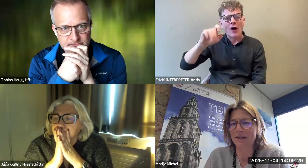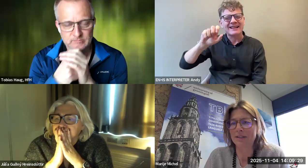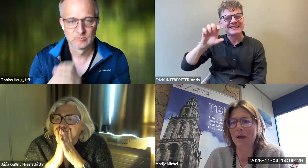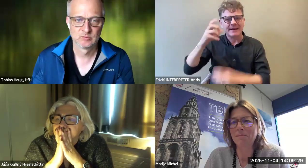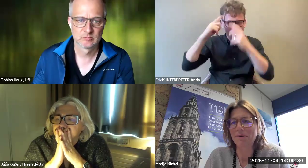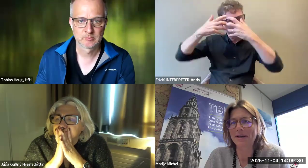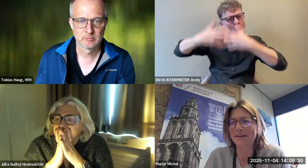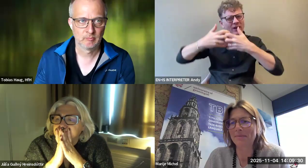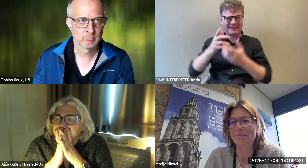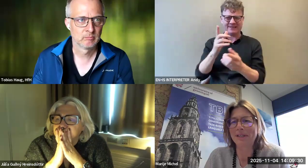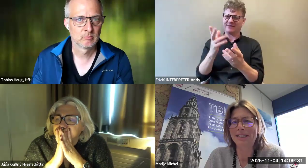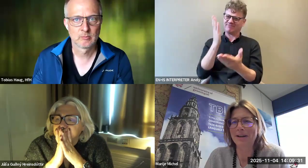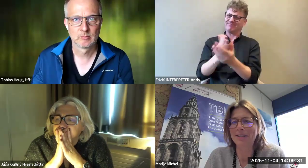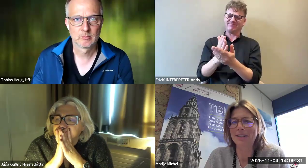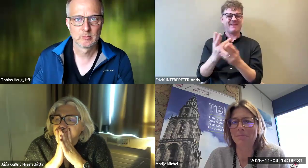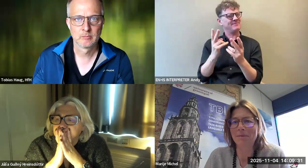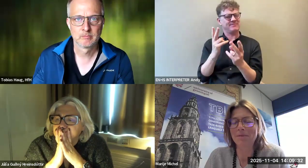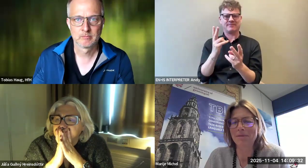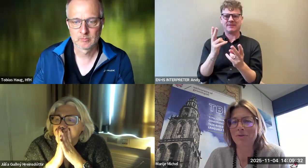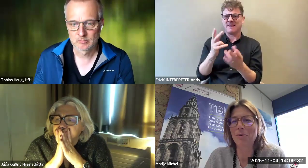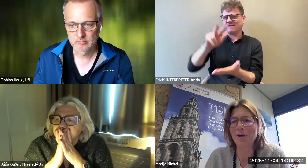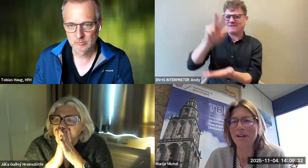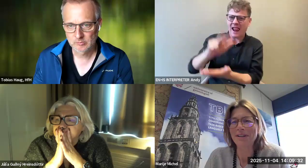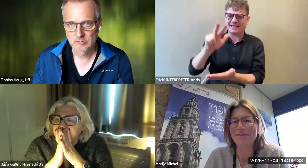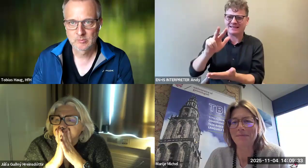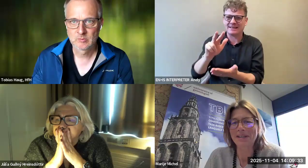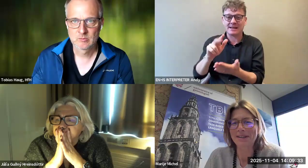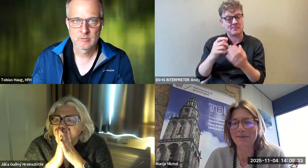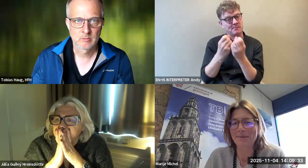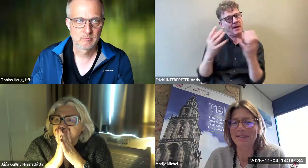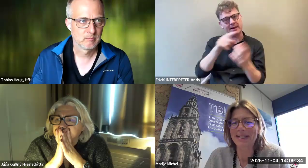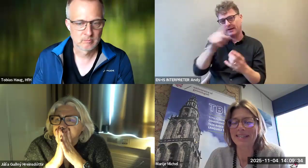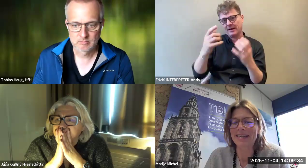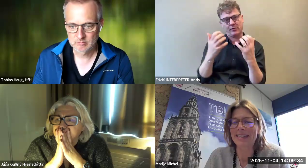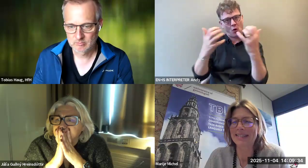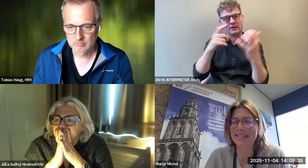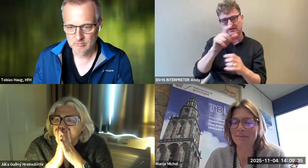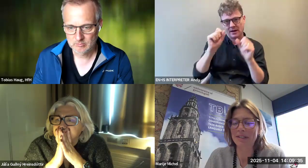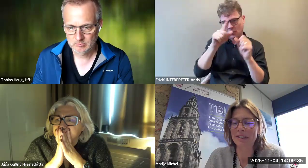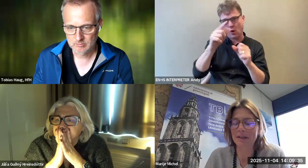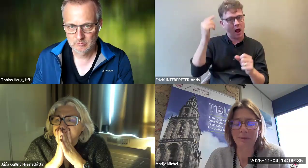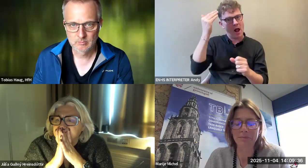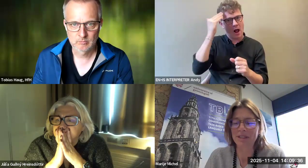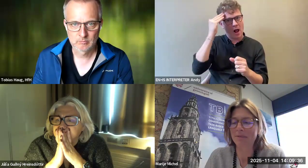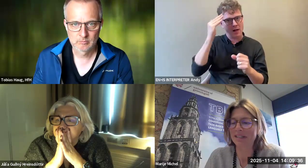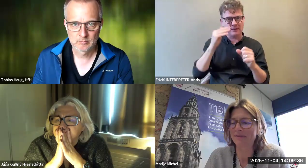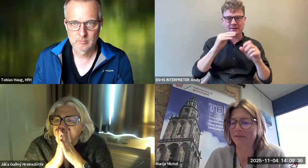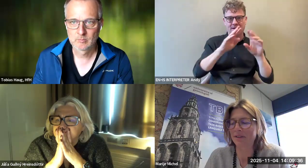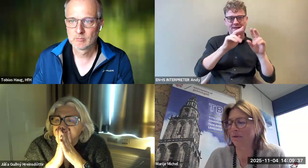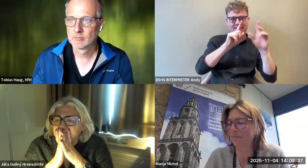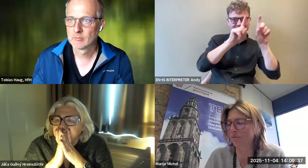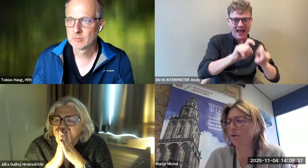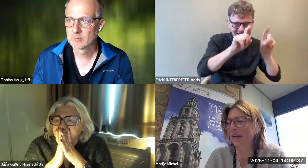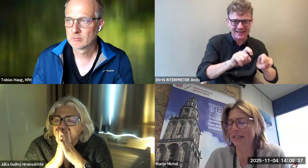that some people in the audience are probably much more familiar with the testing and assessment